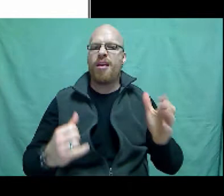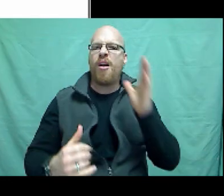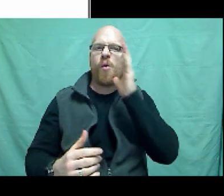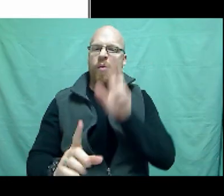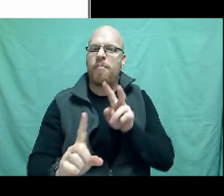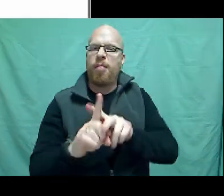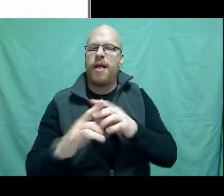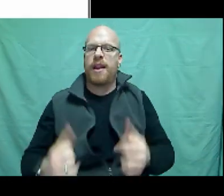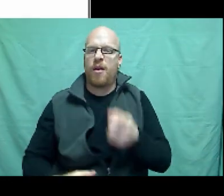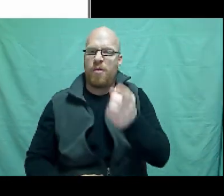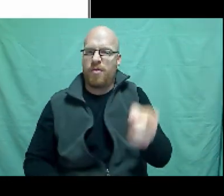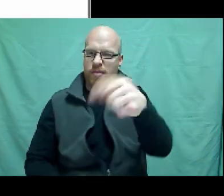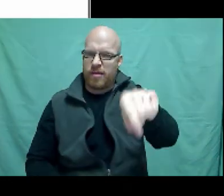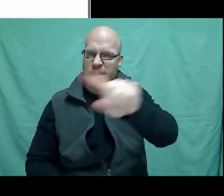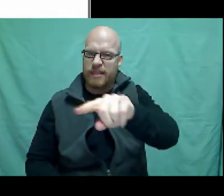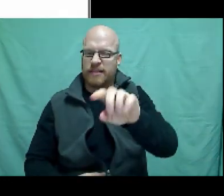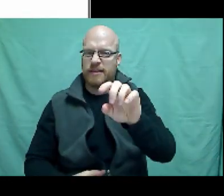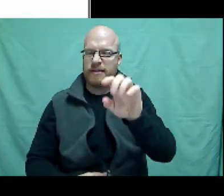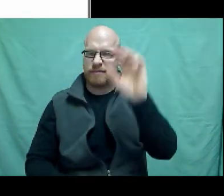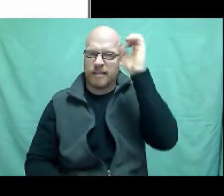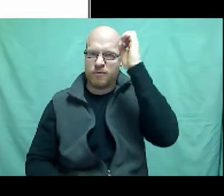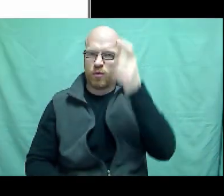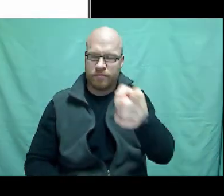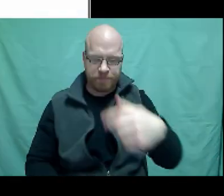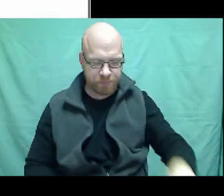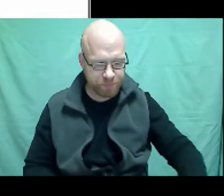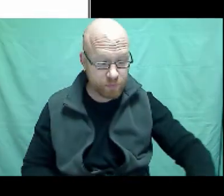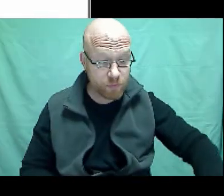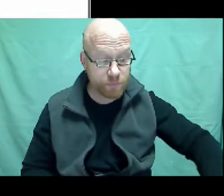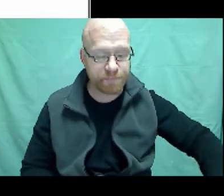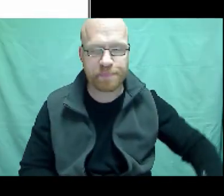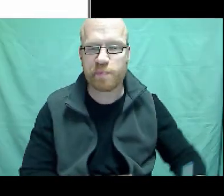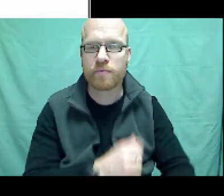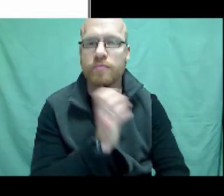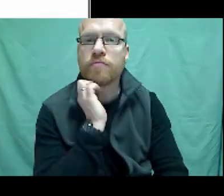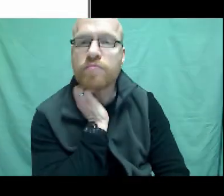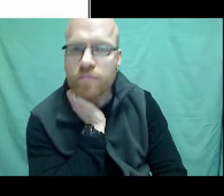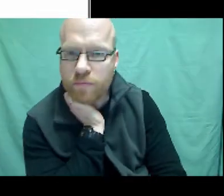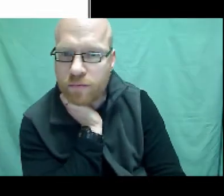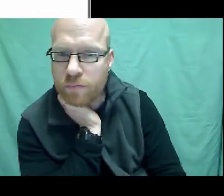Okay, now we're going to apply these rules here to these examples.